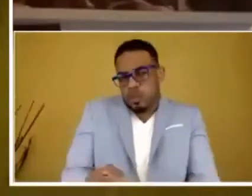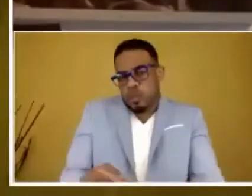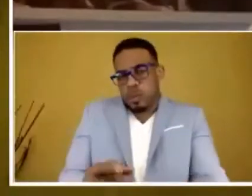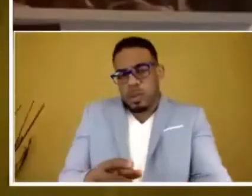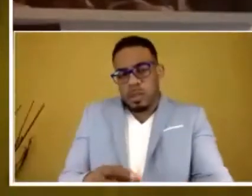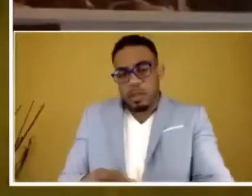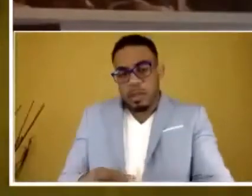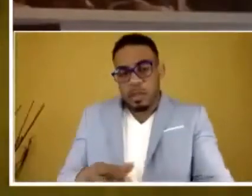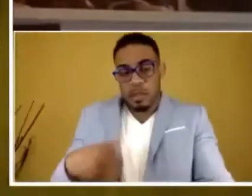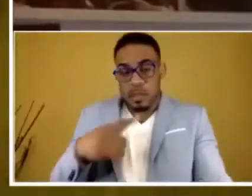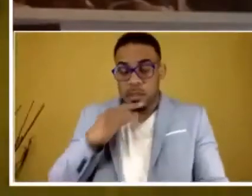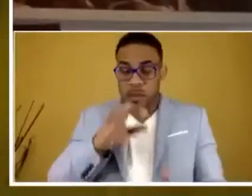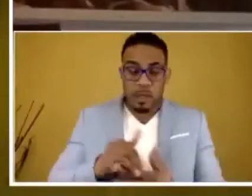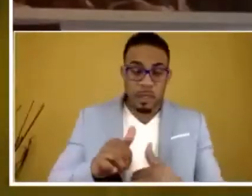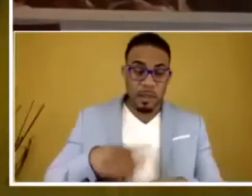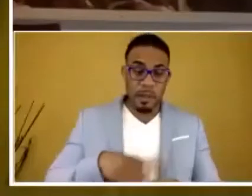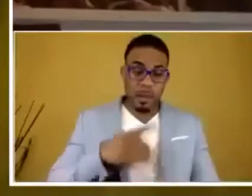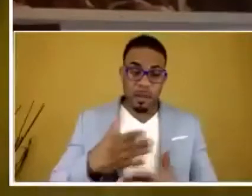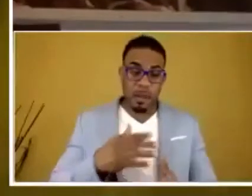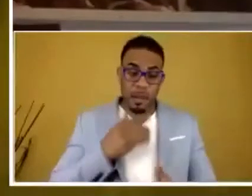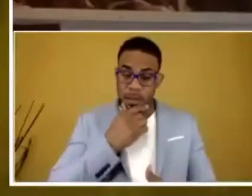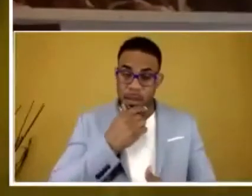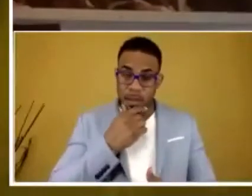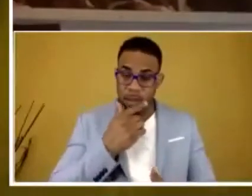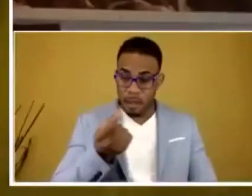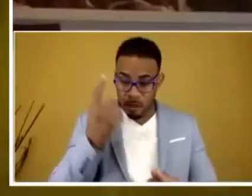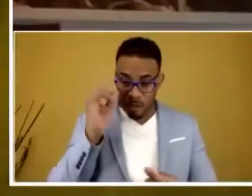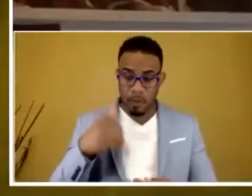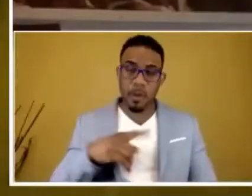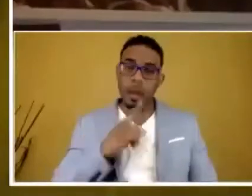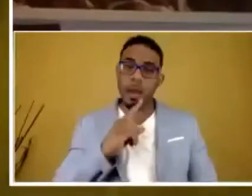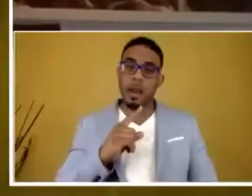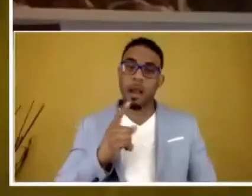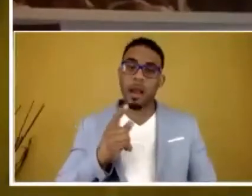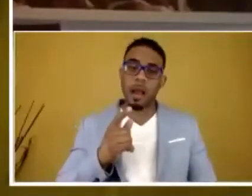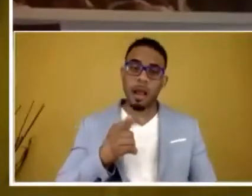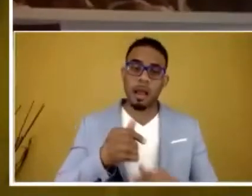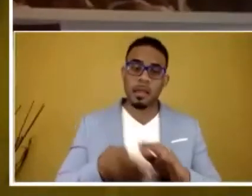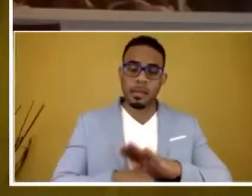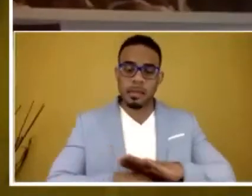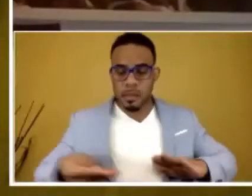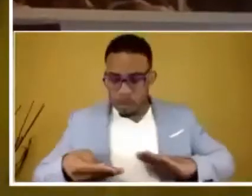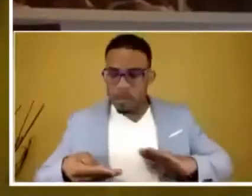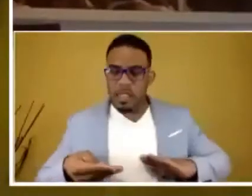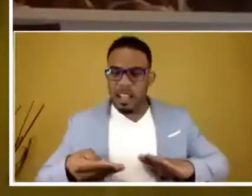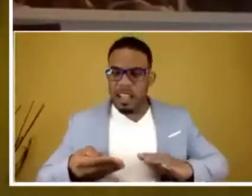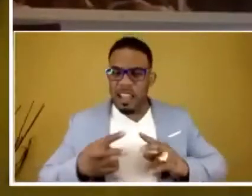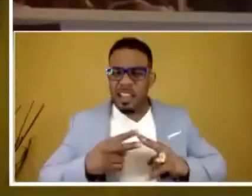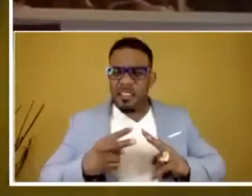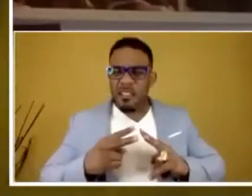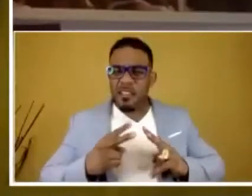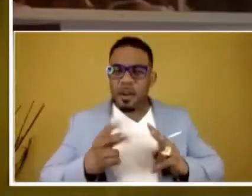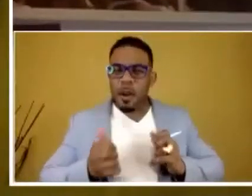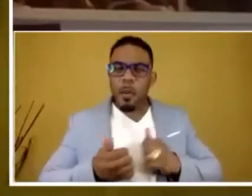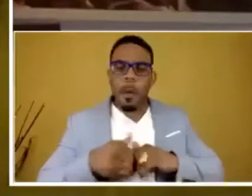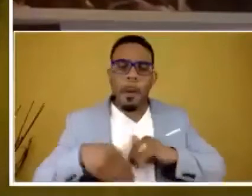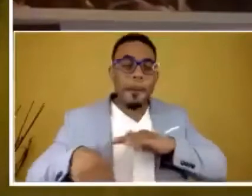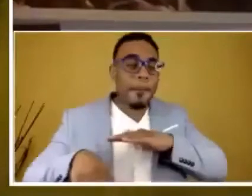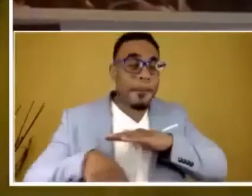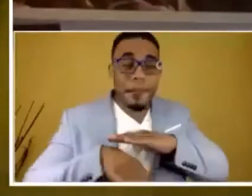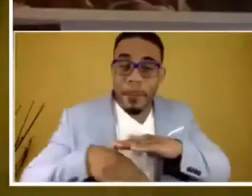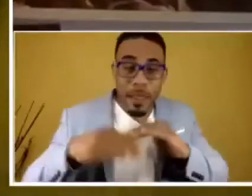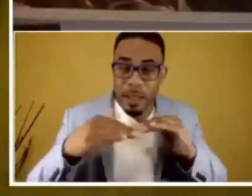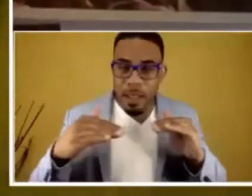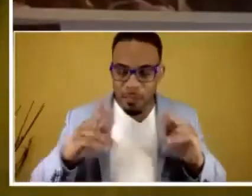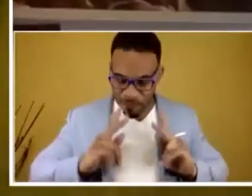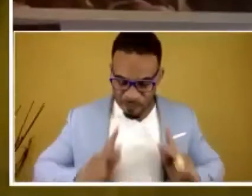his lifetime was probably the understanding that we are undermining at the very most basic level the